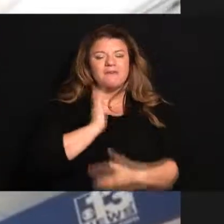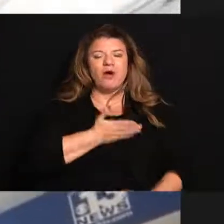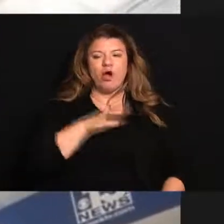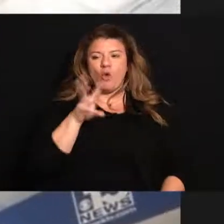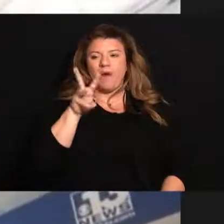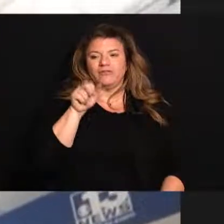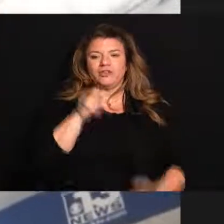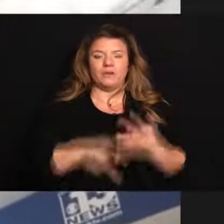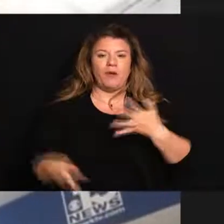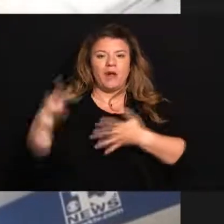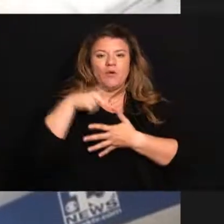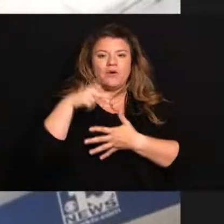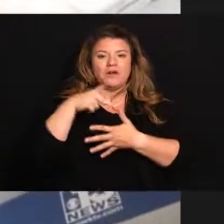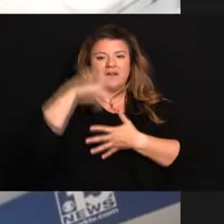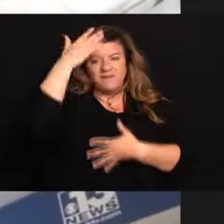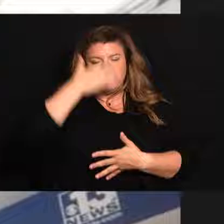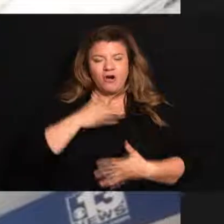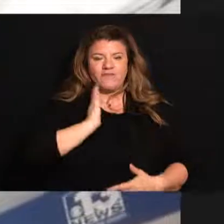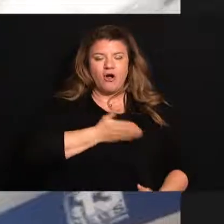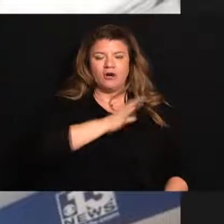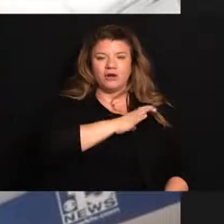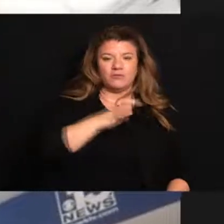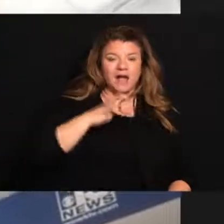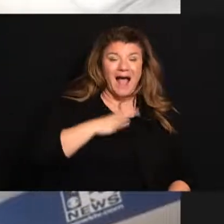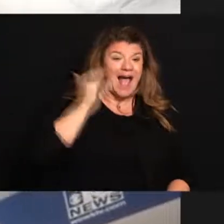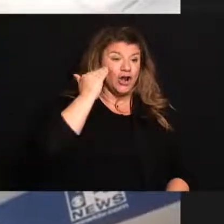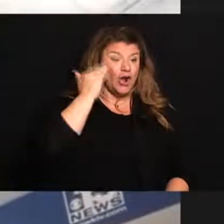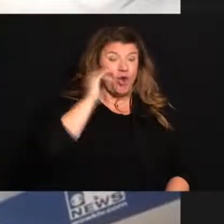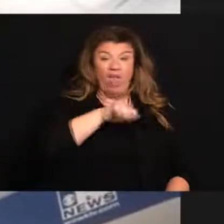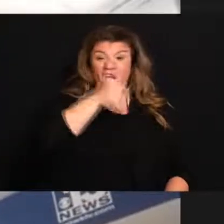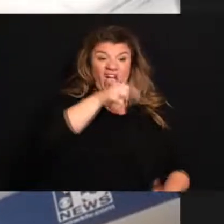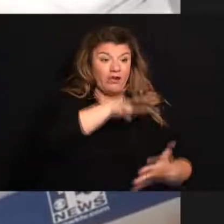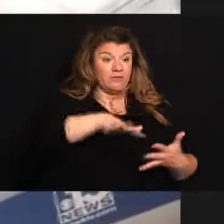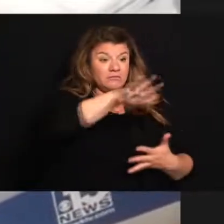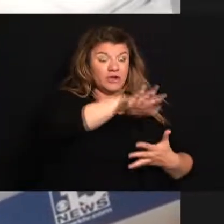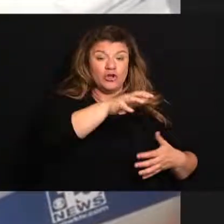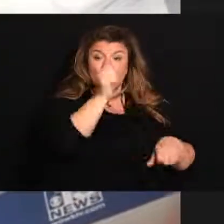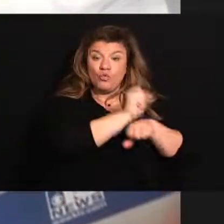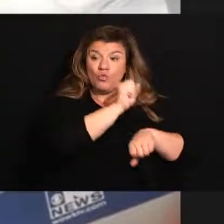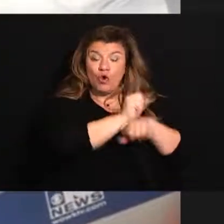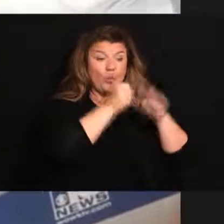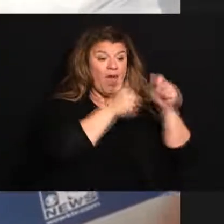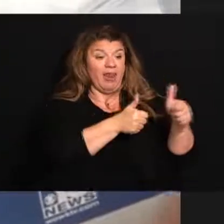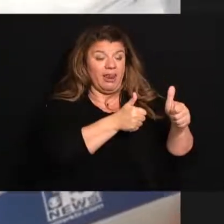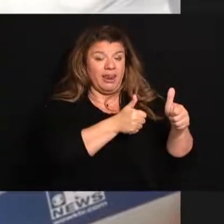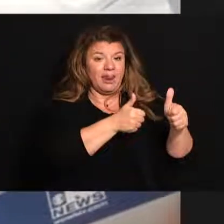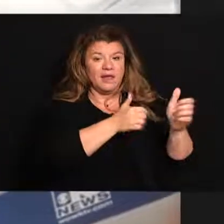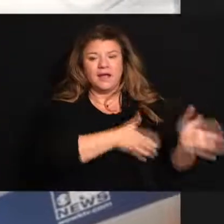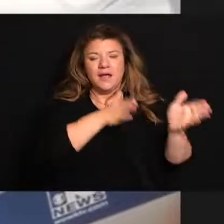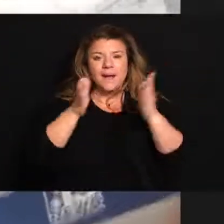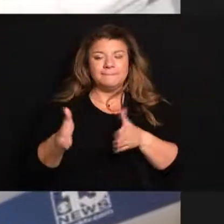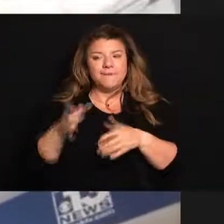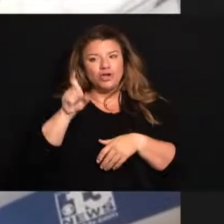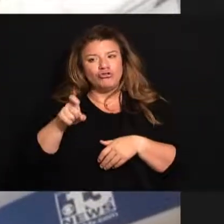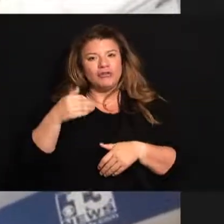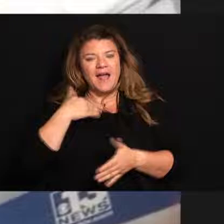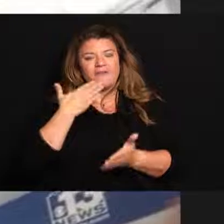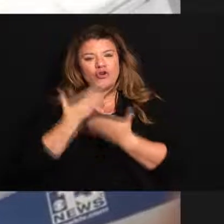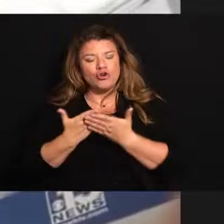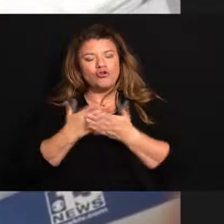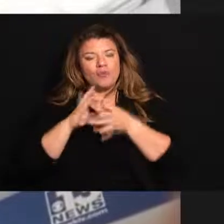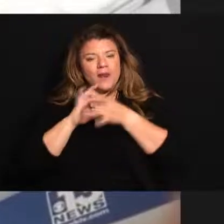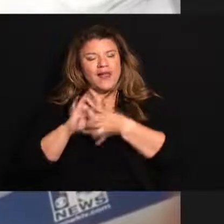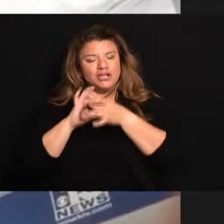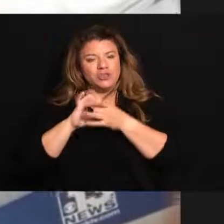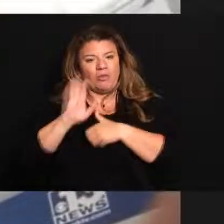front of our congressional delegation? I know you work well with the other members of the delegation, but it seems to me you have to have good relations with your congressional delegation